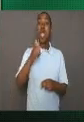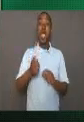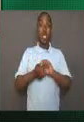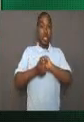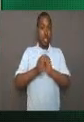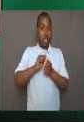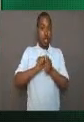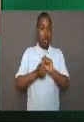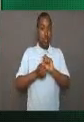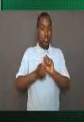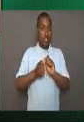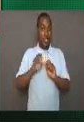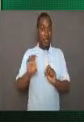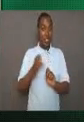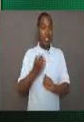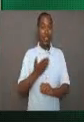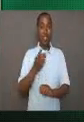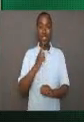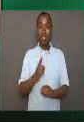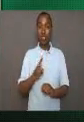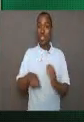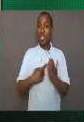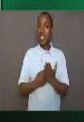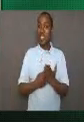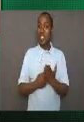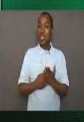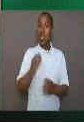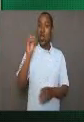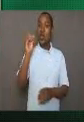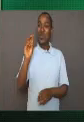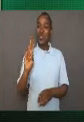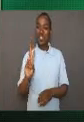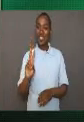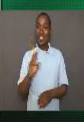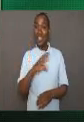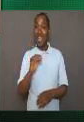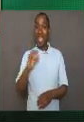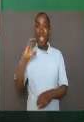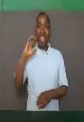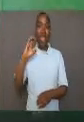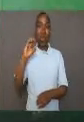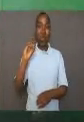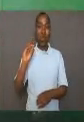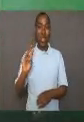large surface area for the exchange of gases to take place.